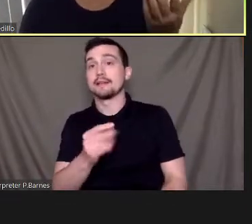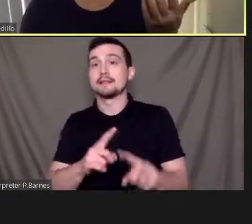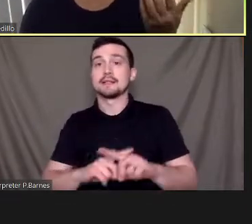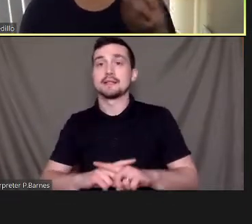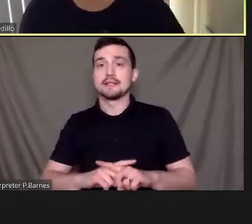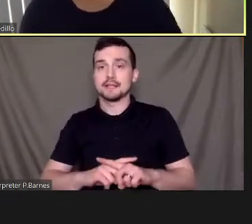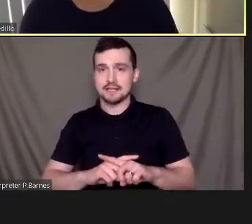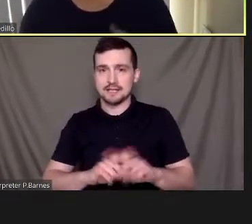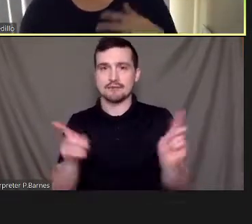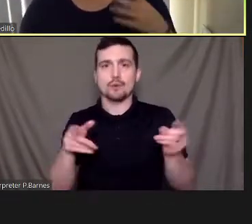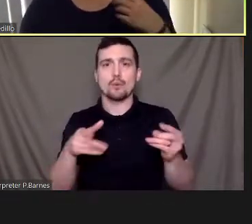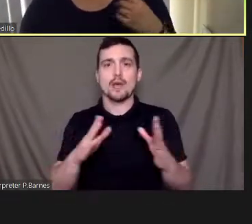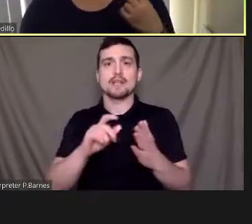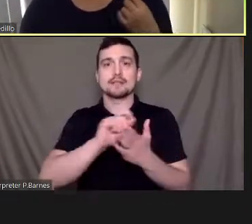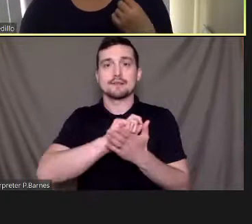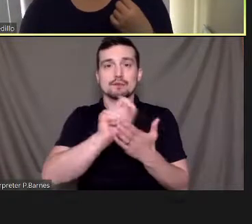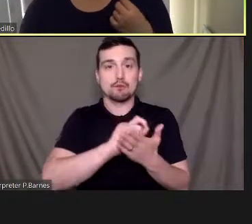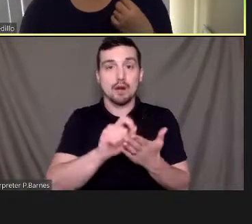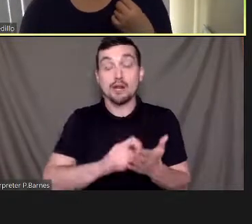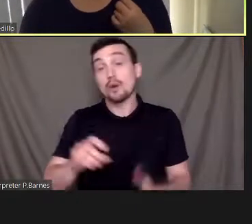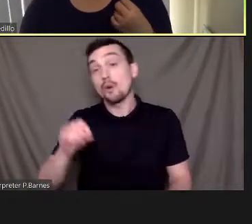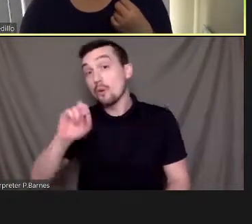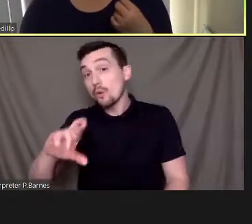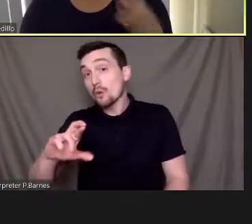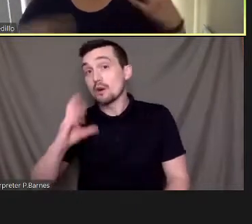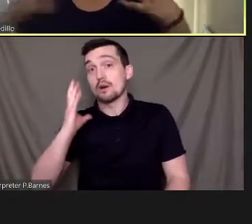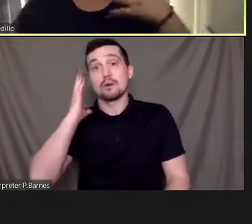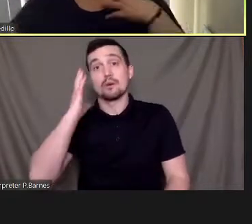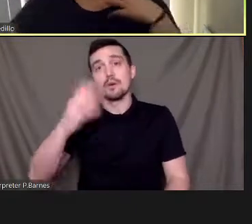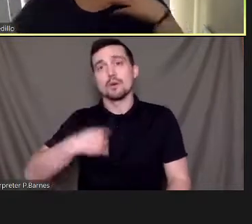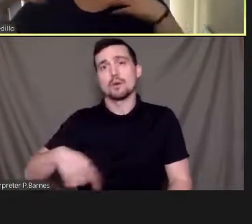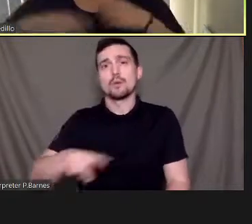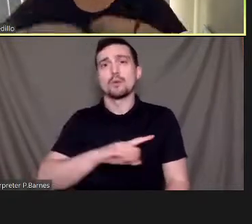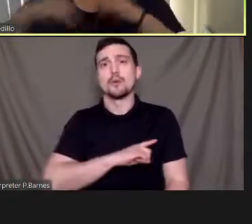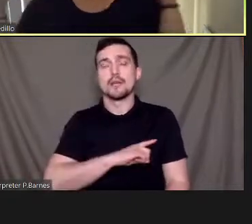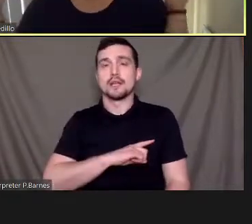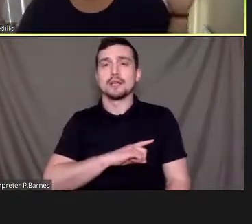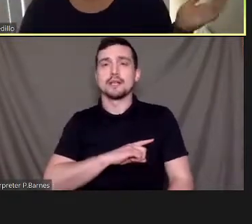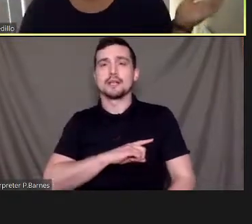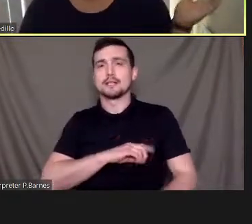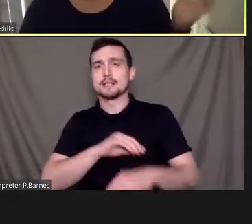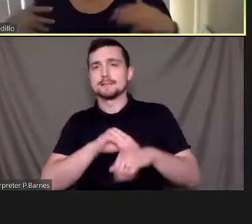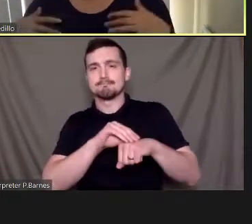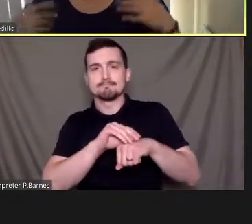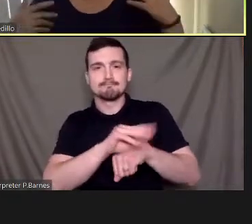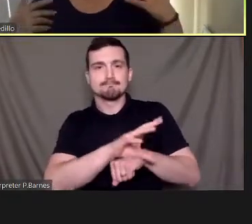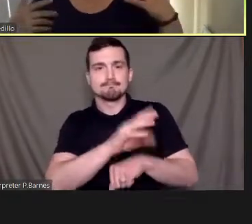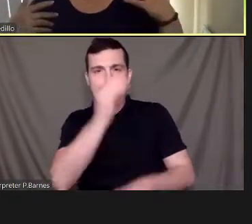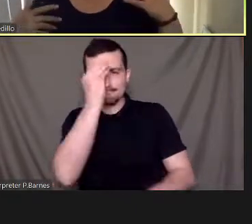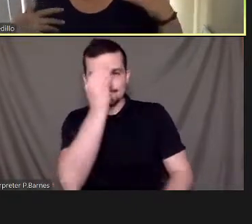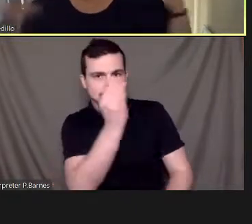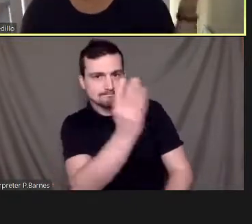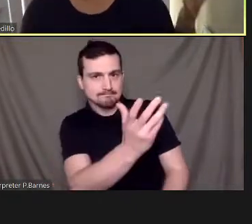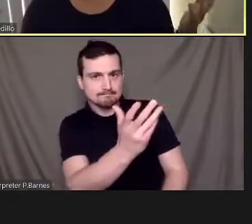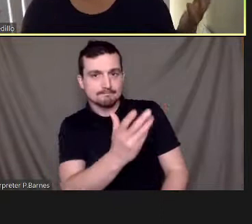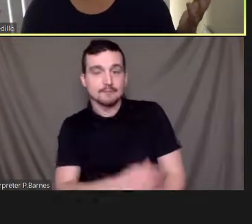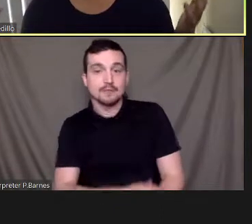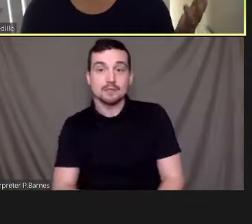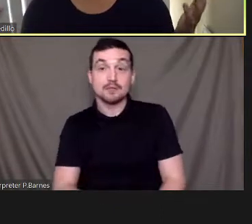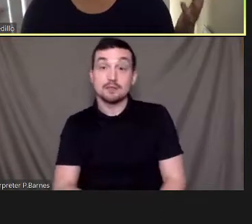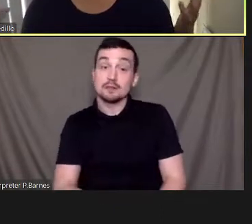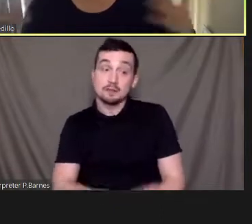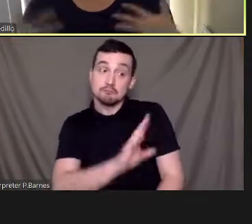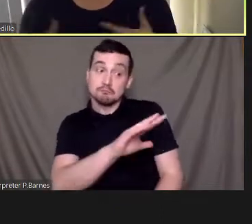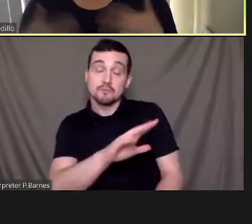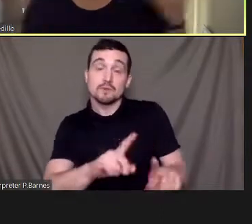ways of writing, or are we going to inform them that, you know, there are other ways